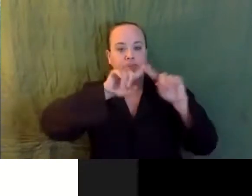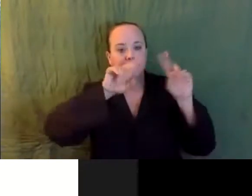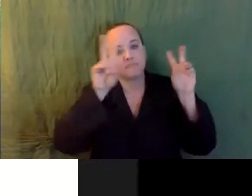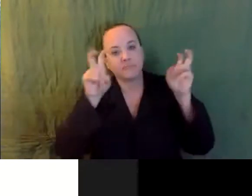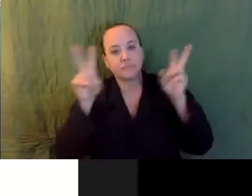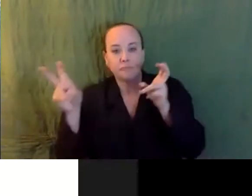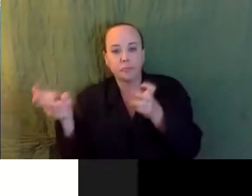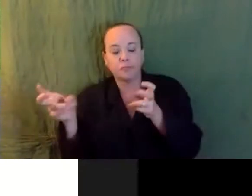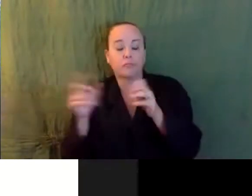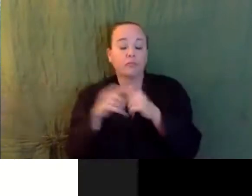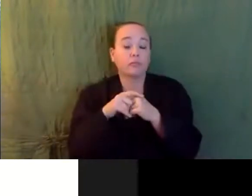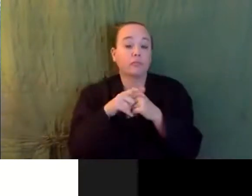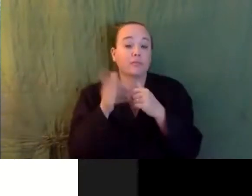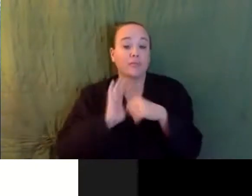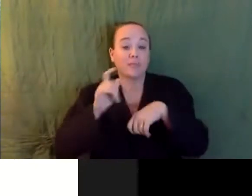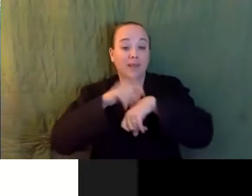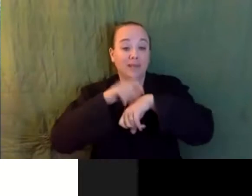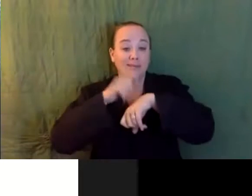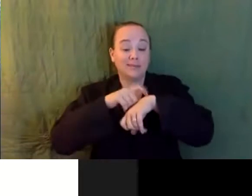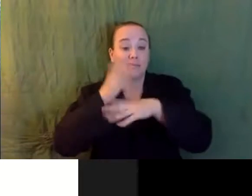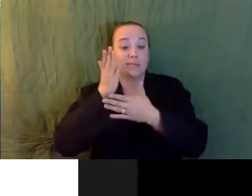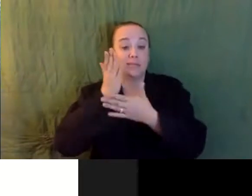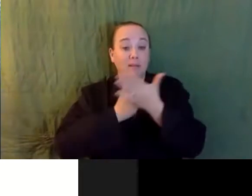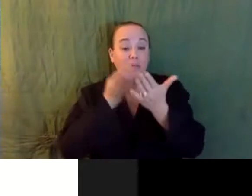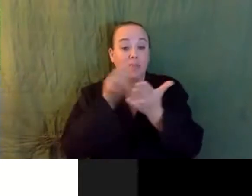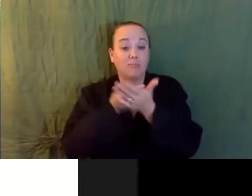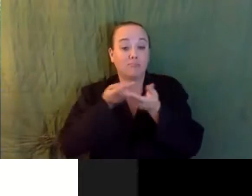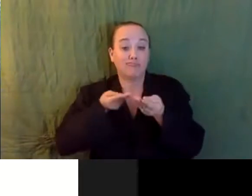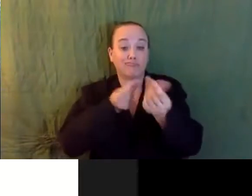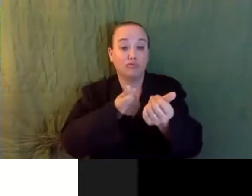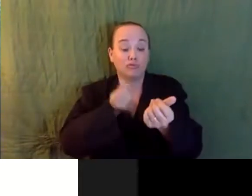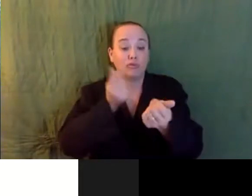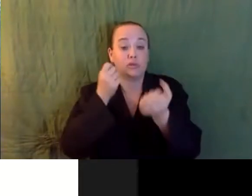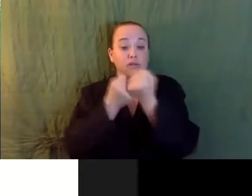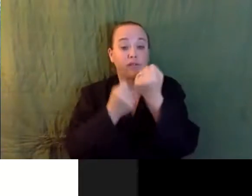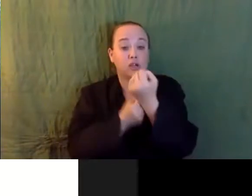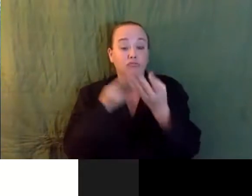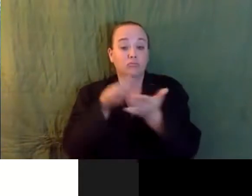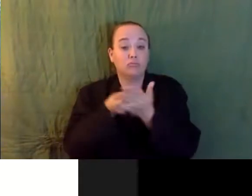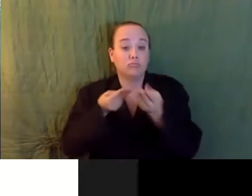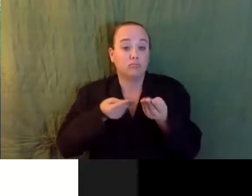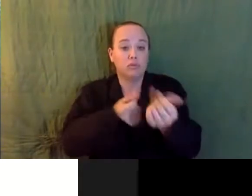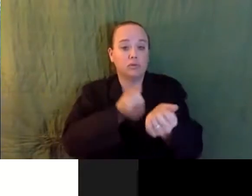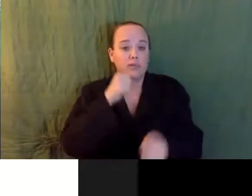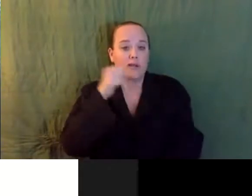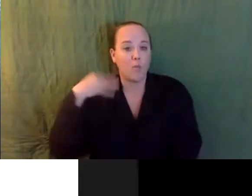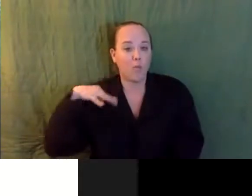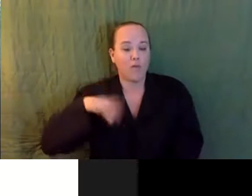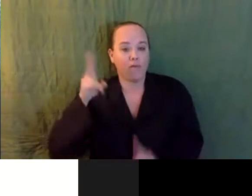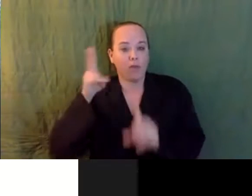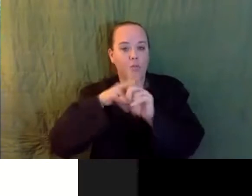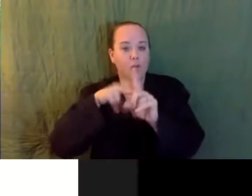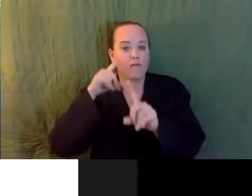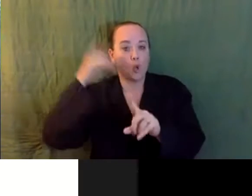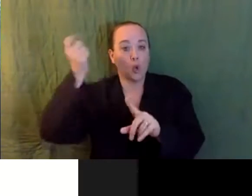the time, some of the funders, the foundation funders in town, when nonprofits would apply for grants, they would